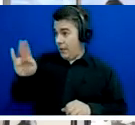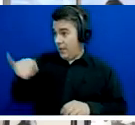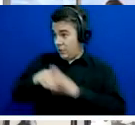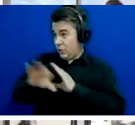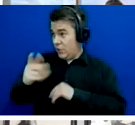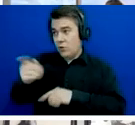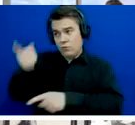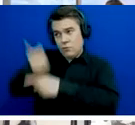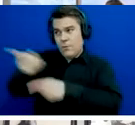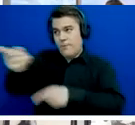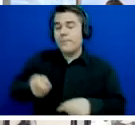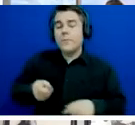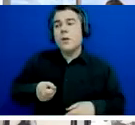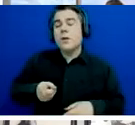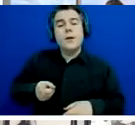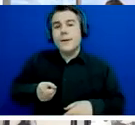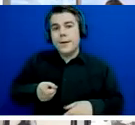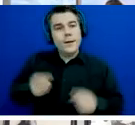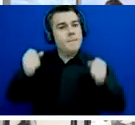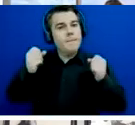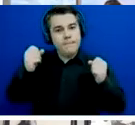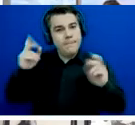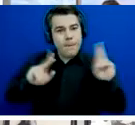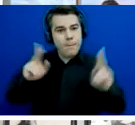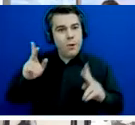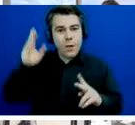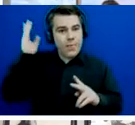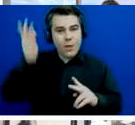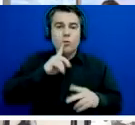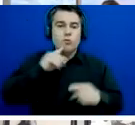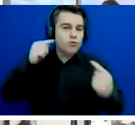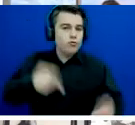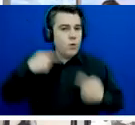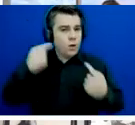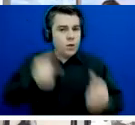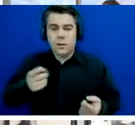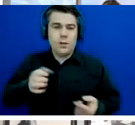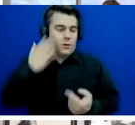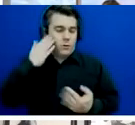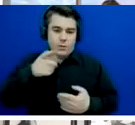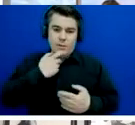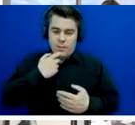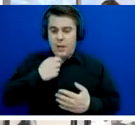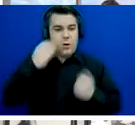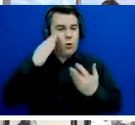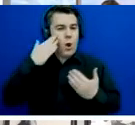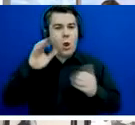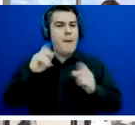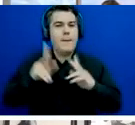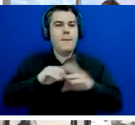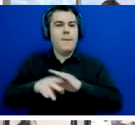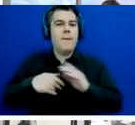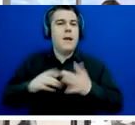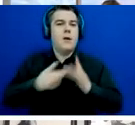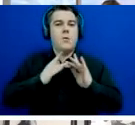where there's people out there that are struggling. I want to read exactly what he said. I have no idea how many people in my network were struggling with things